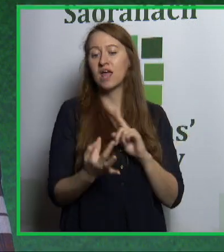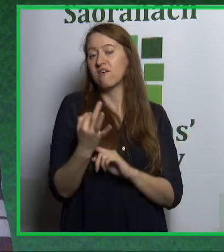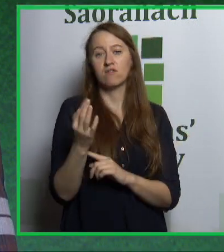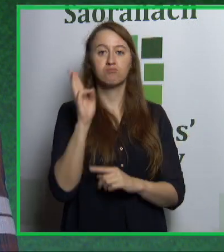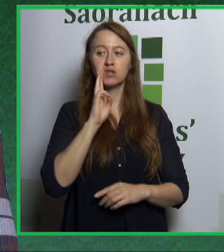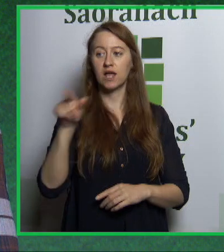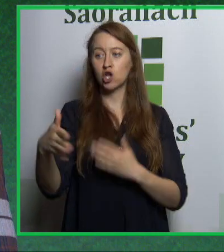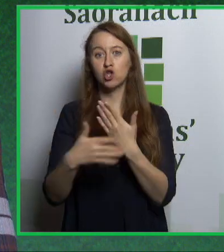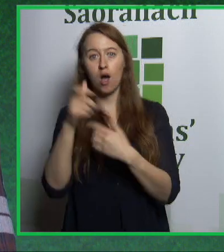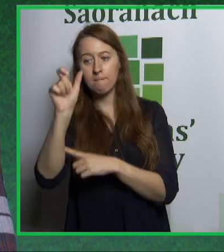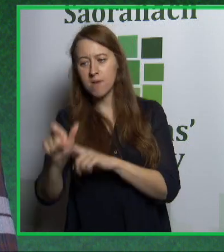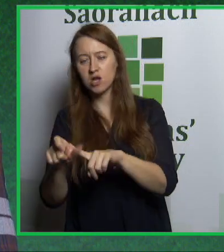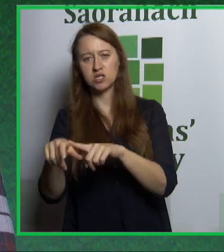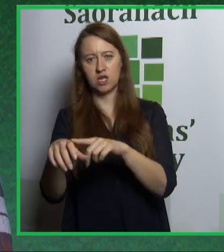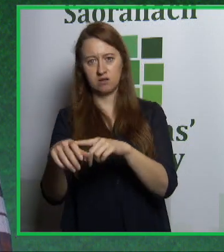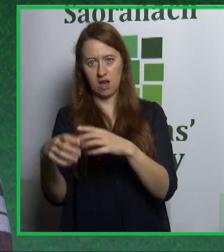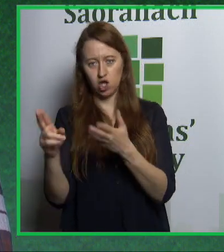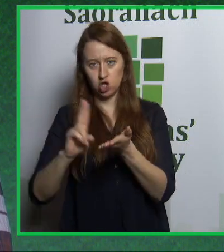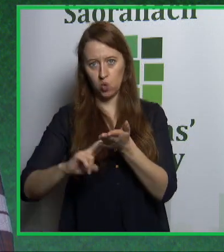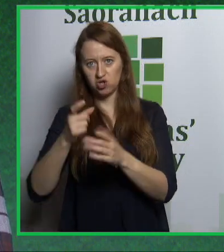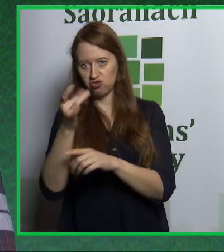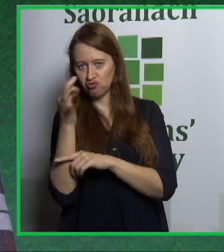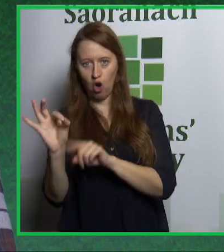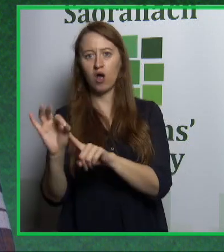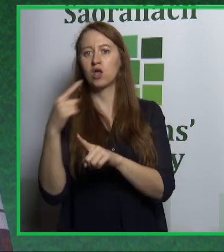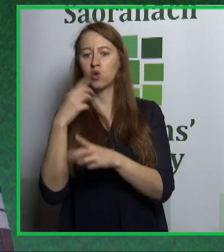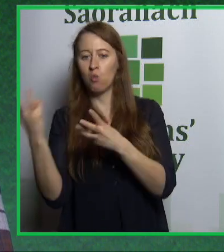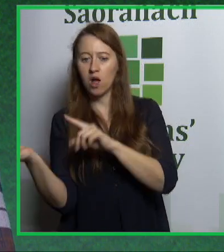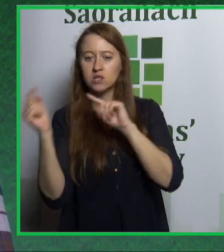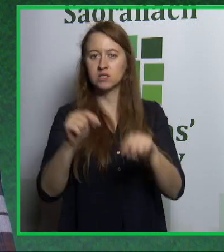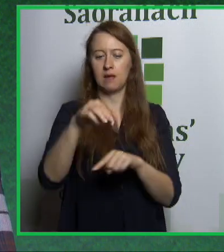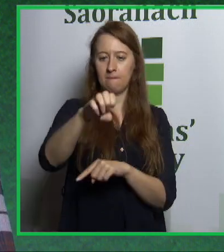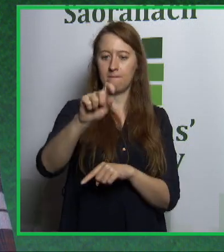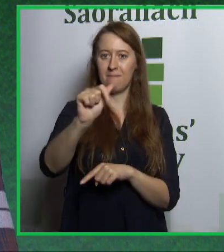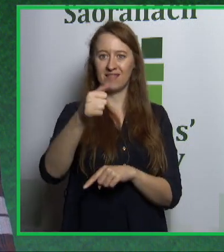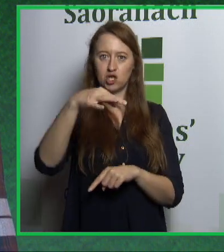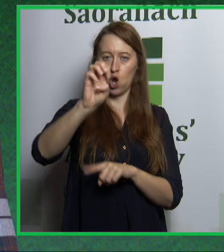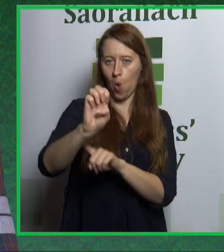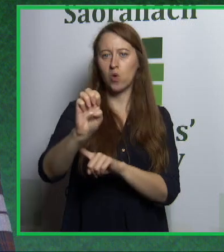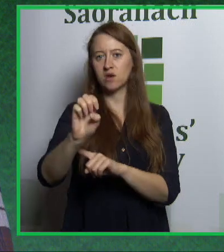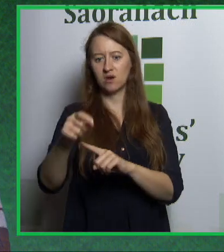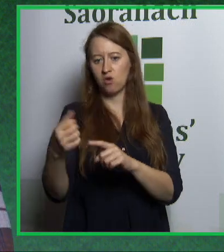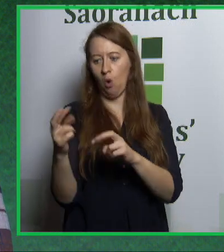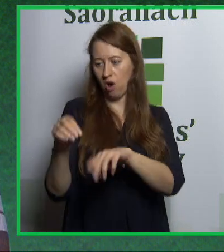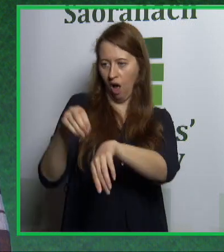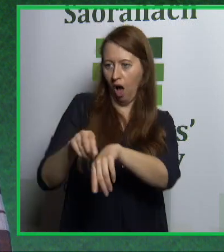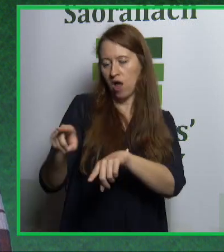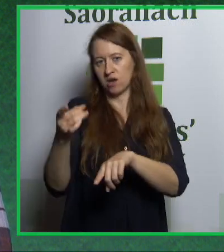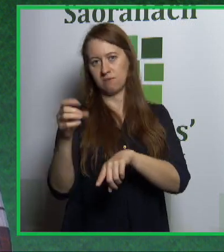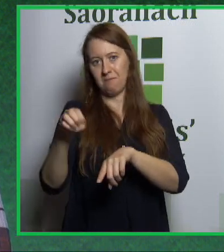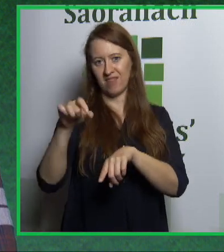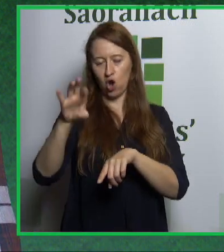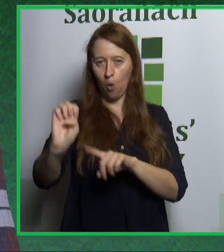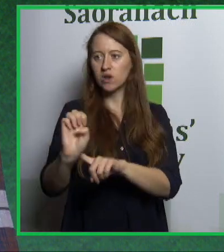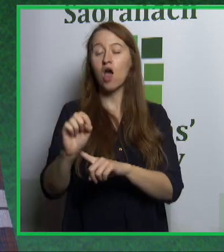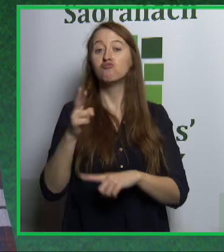they're taking street drugs, the service will not take it unless you're on like a certain 80 mils or no street drugs or no cannabis in your system.